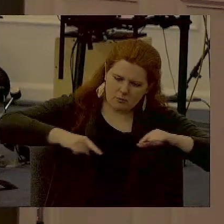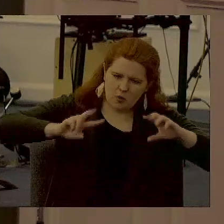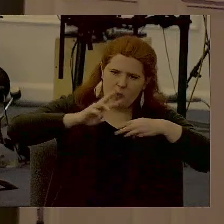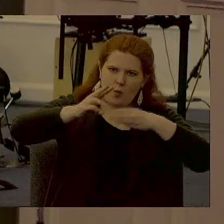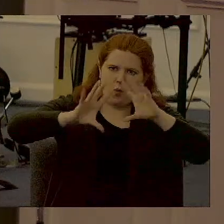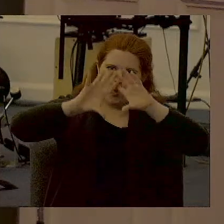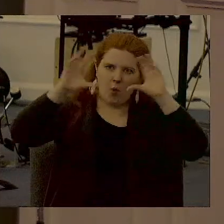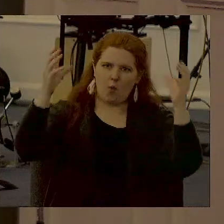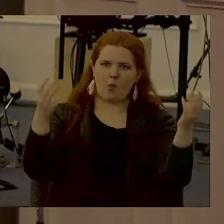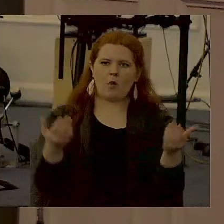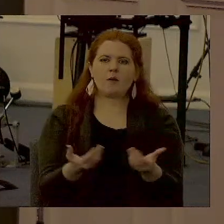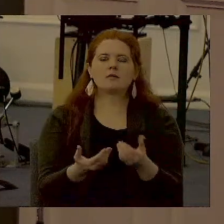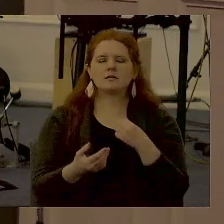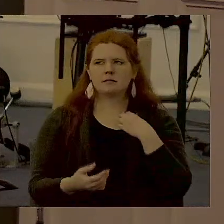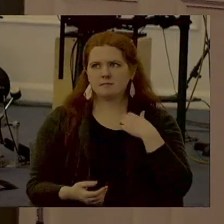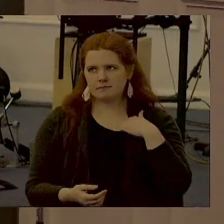world.